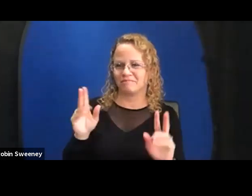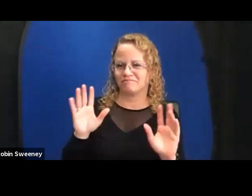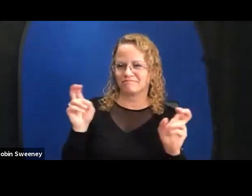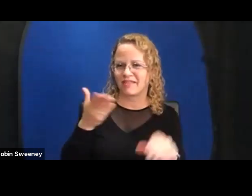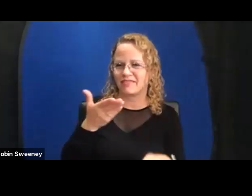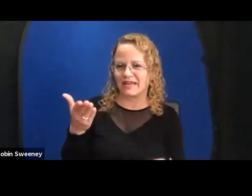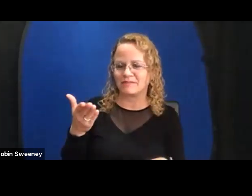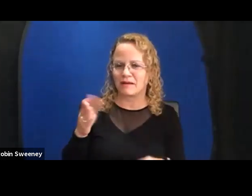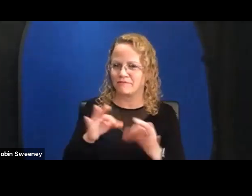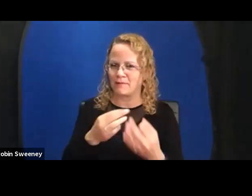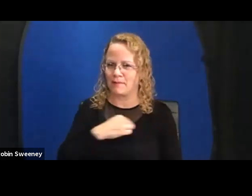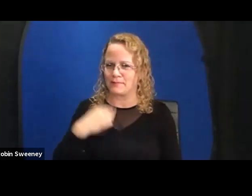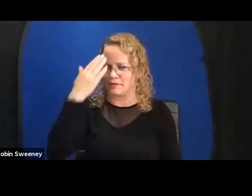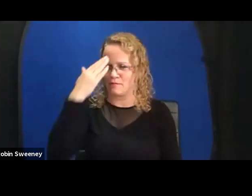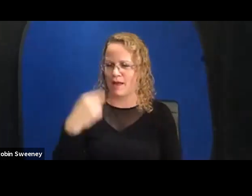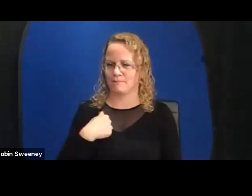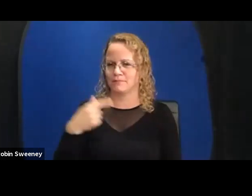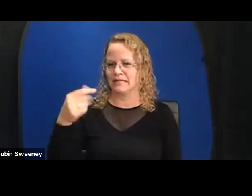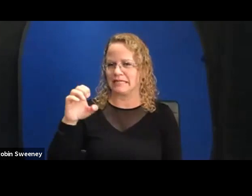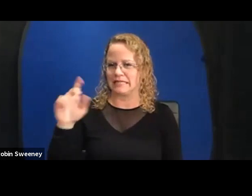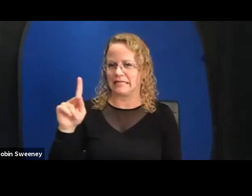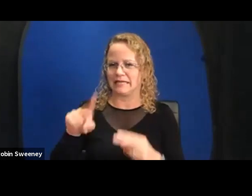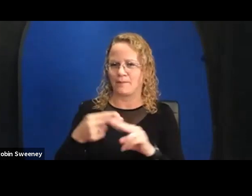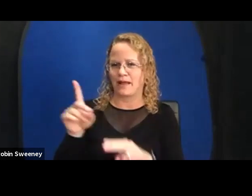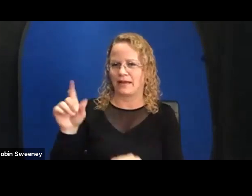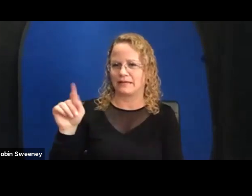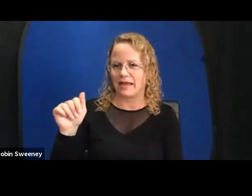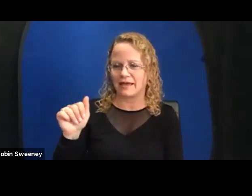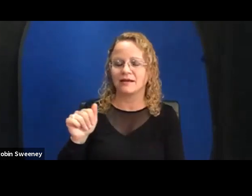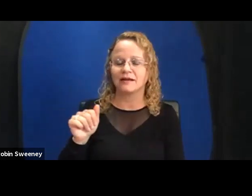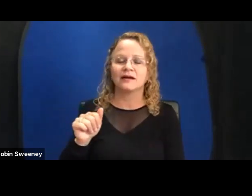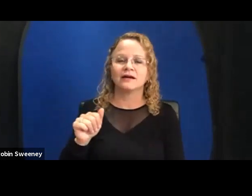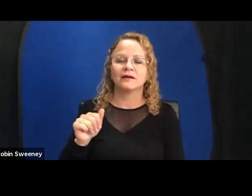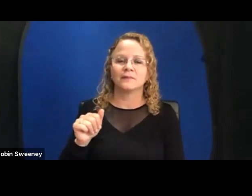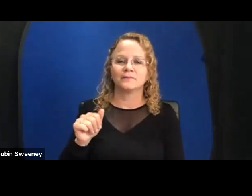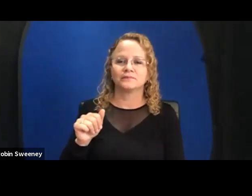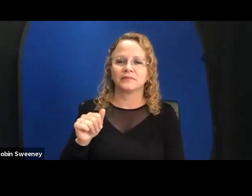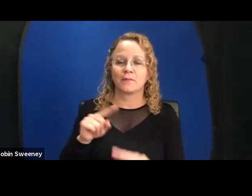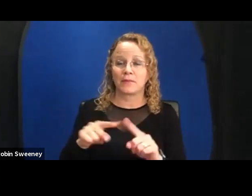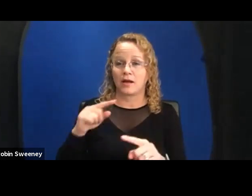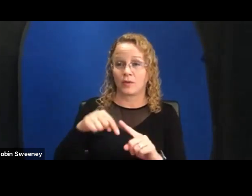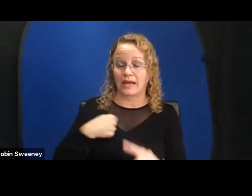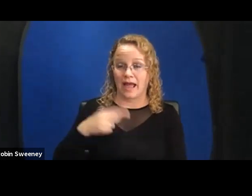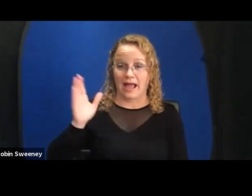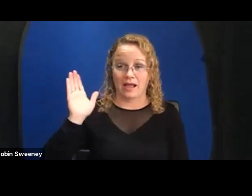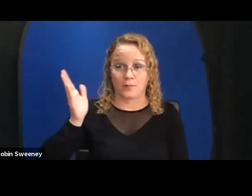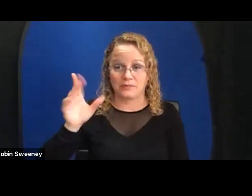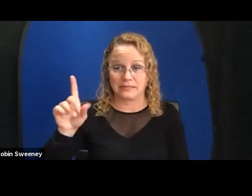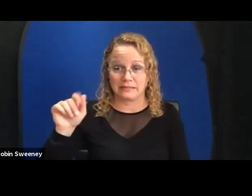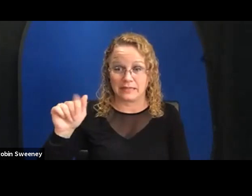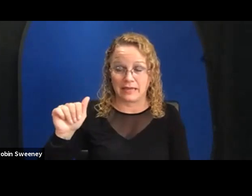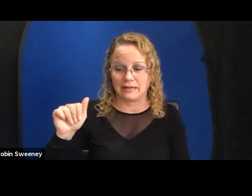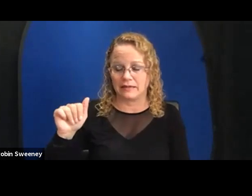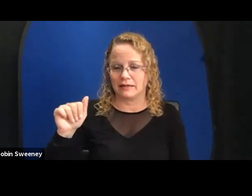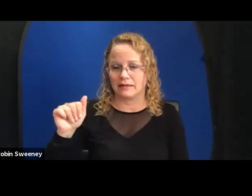members know I'm really a geek about it. But when I present data opposing